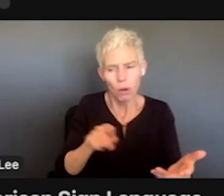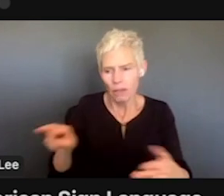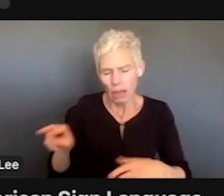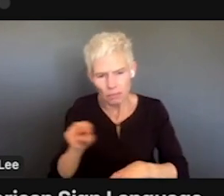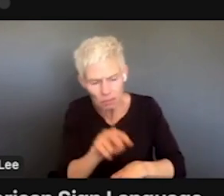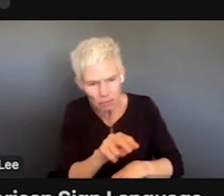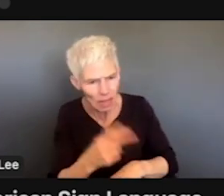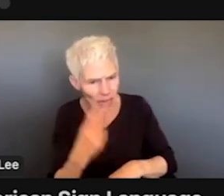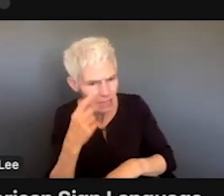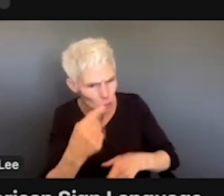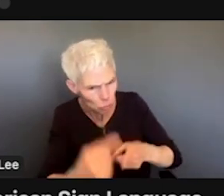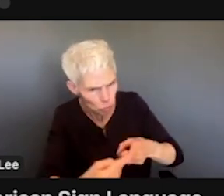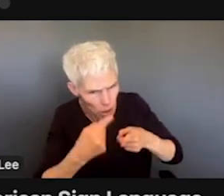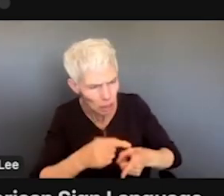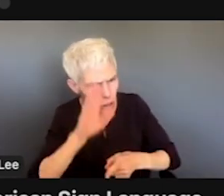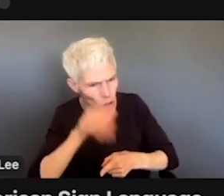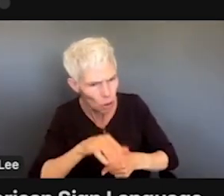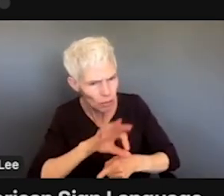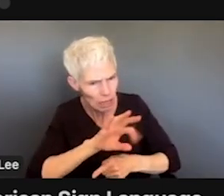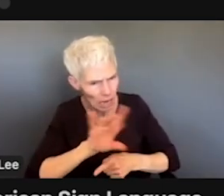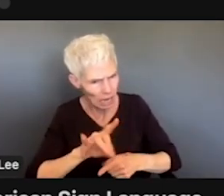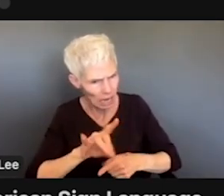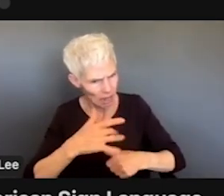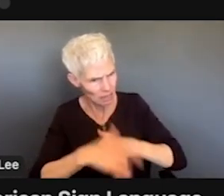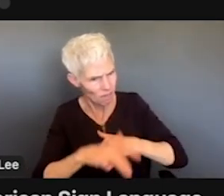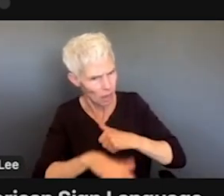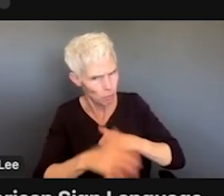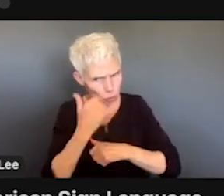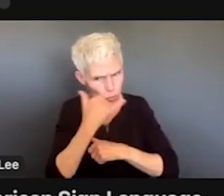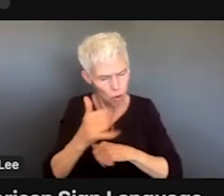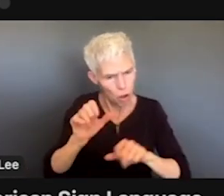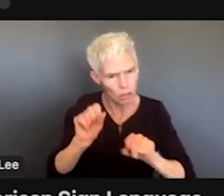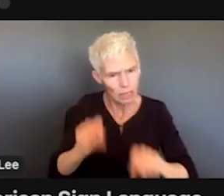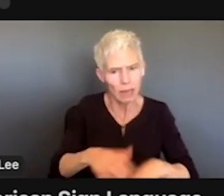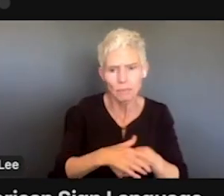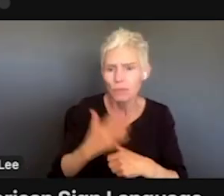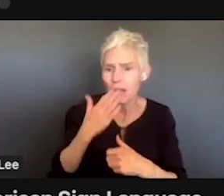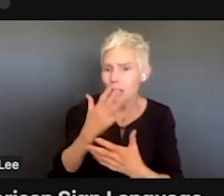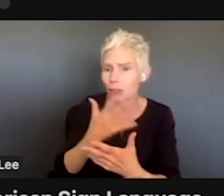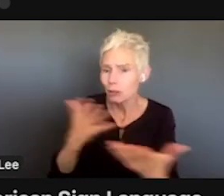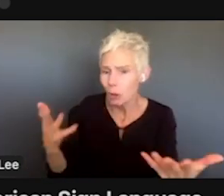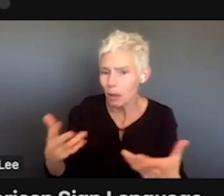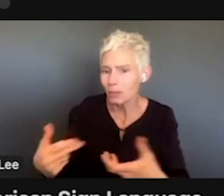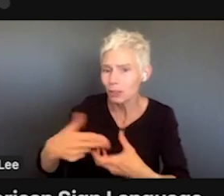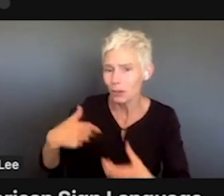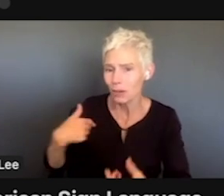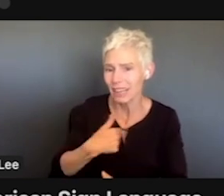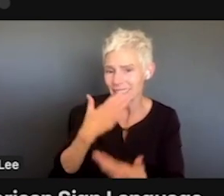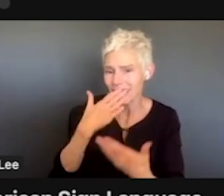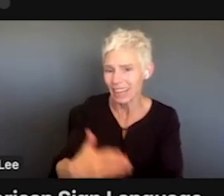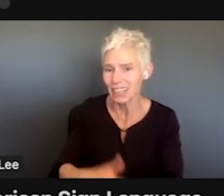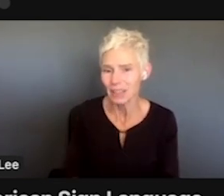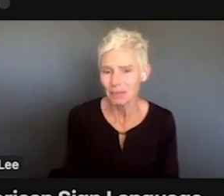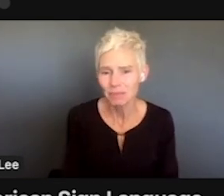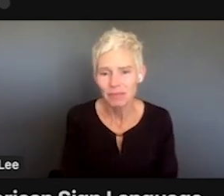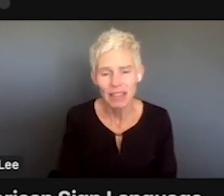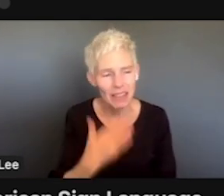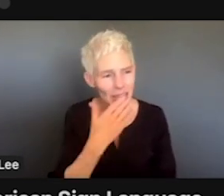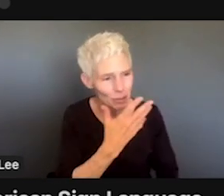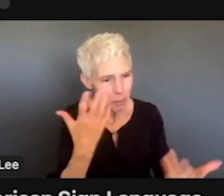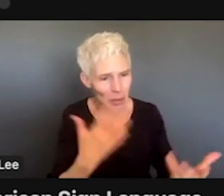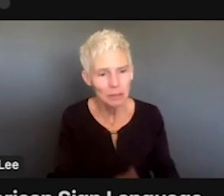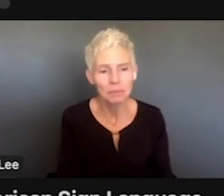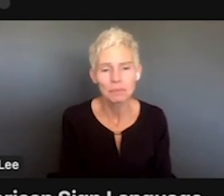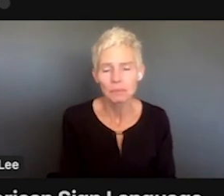available? I love that. Thank you so much for hopping on with us. And we'll share the song at the end. Thank you so much.